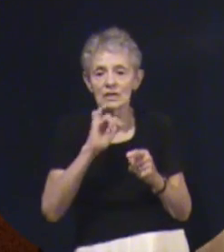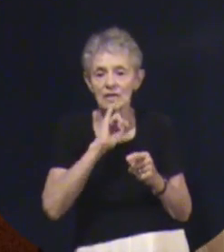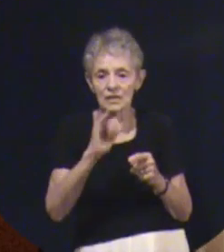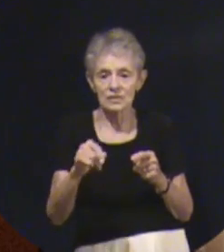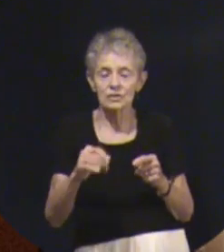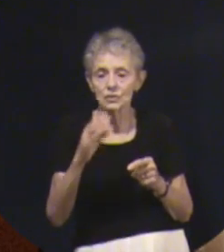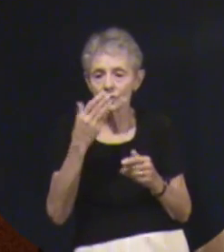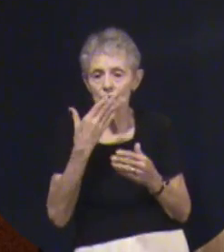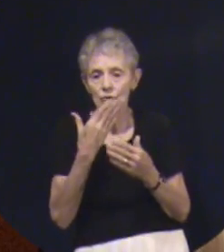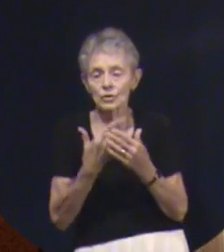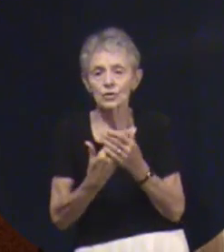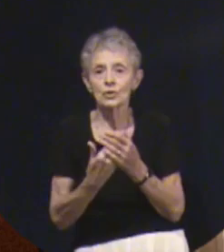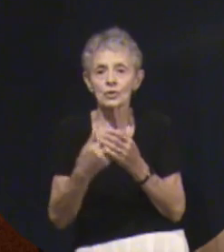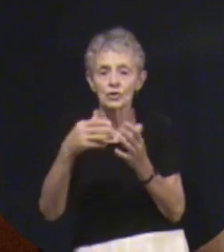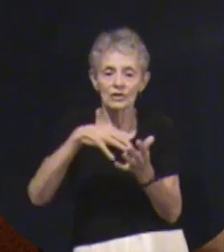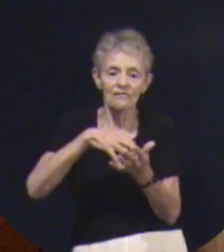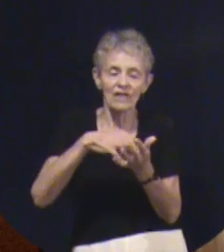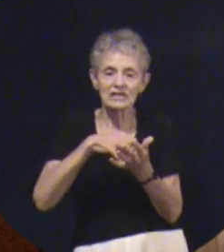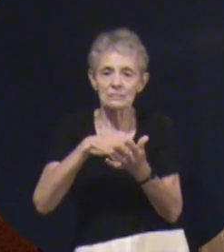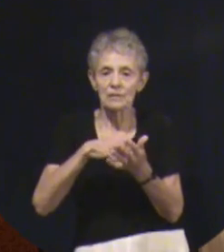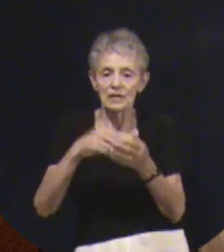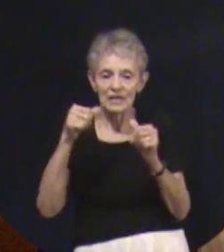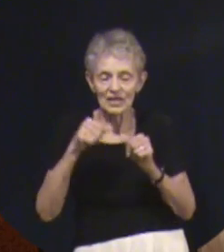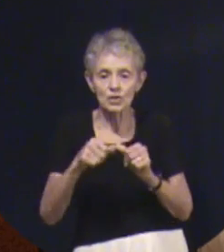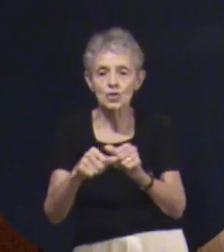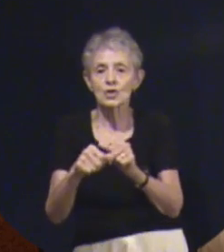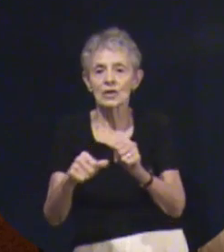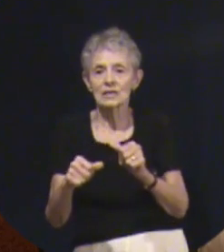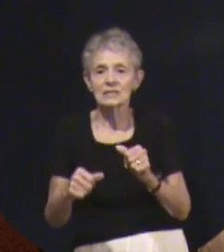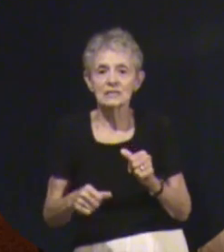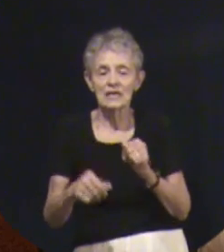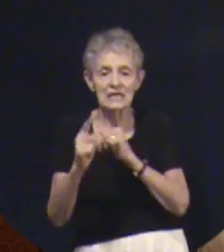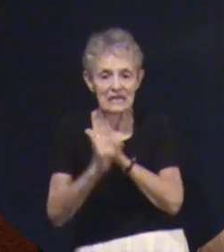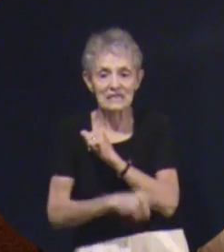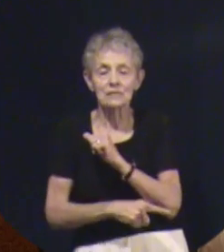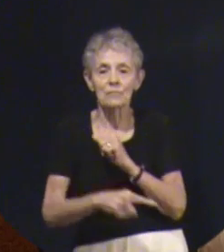tact, flexibility, and endurance.